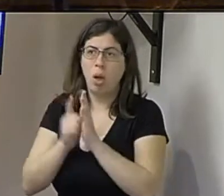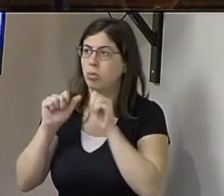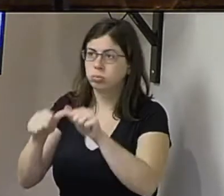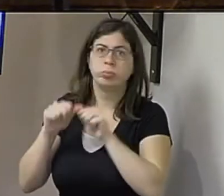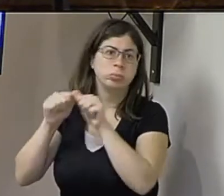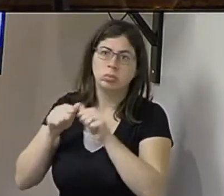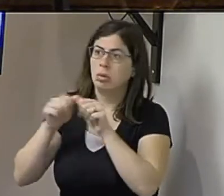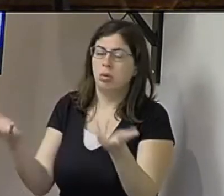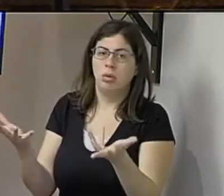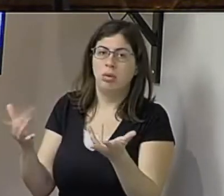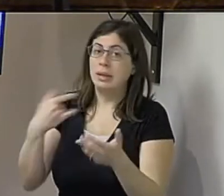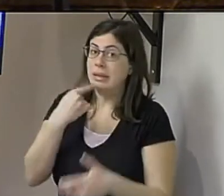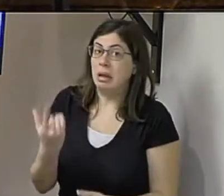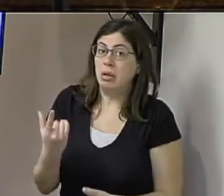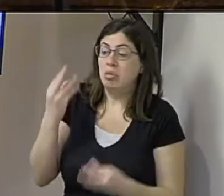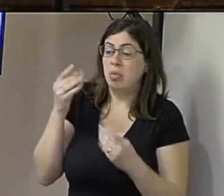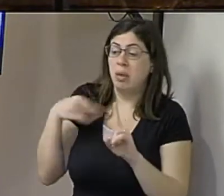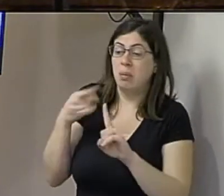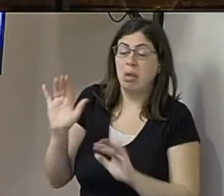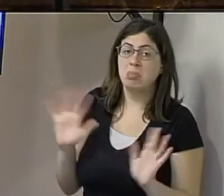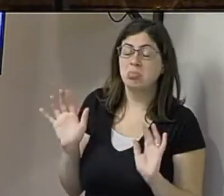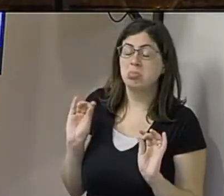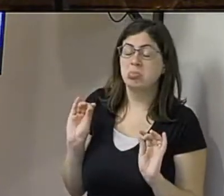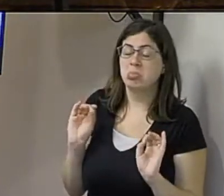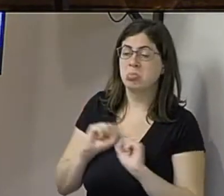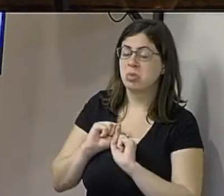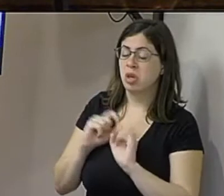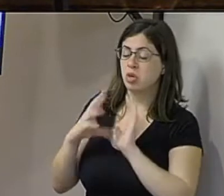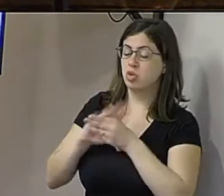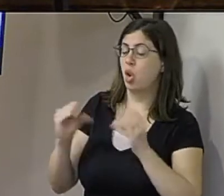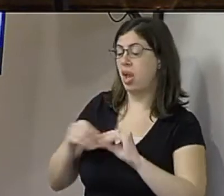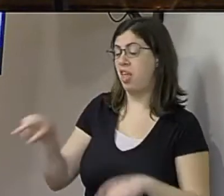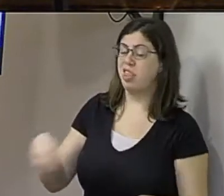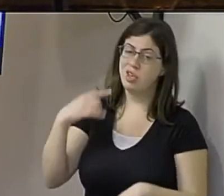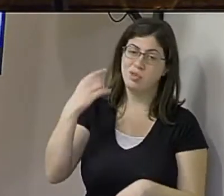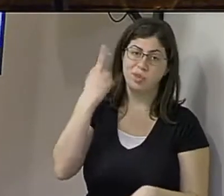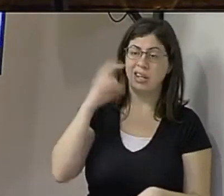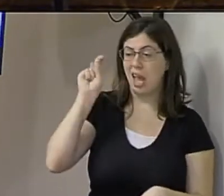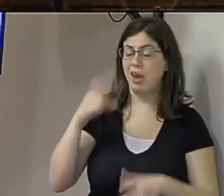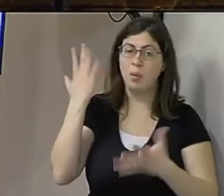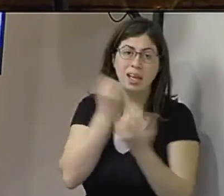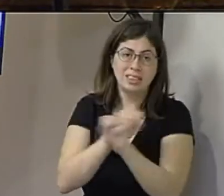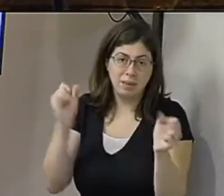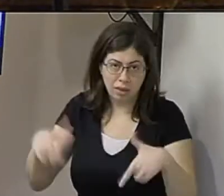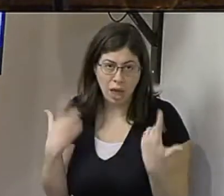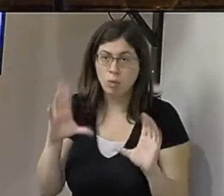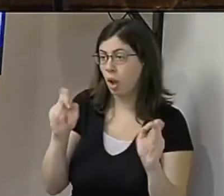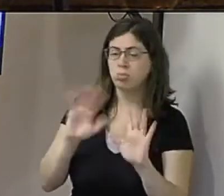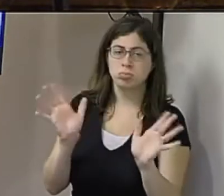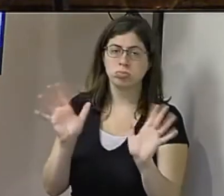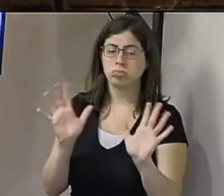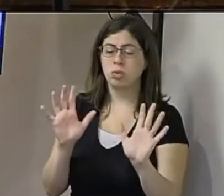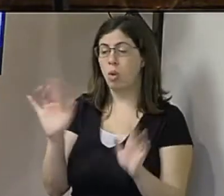that. Now, again, it doesn't tell us what to think about that. It doesn't give us a story that says, hey, and this is why they had to do that. It was to save their lives, and so it's okay. It just says, hey,